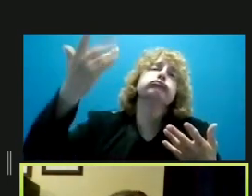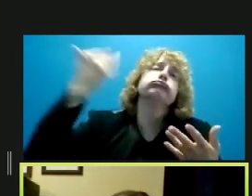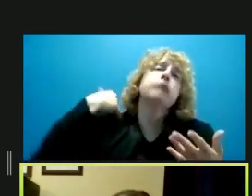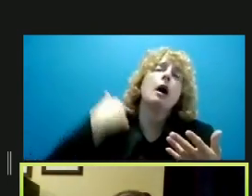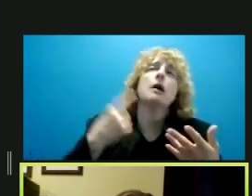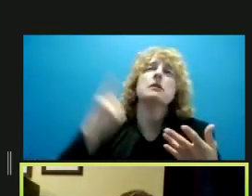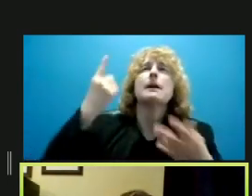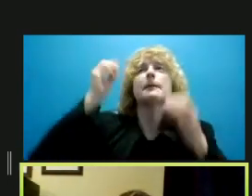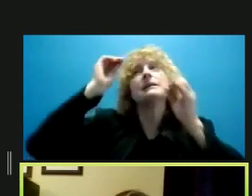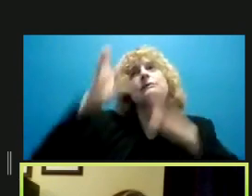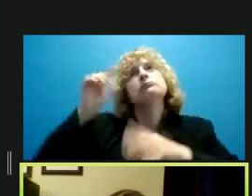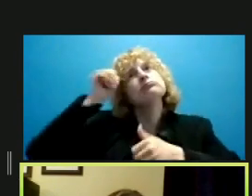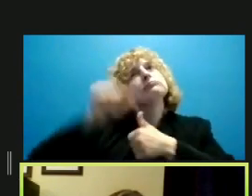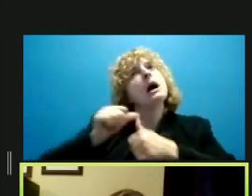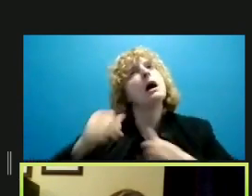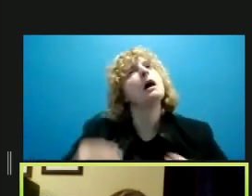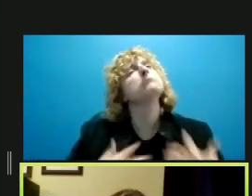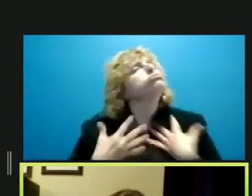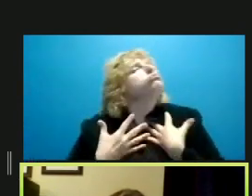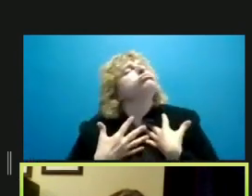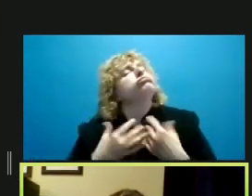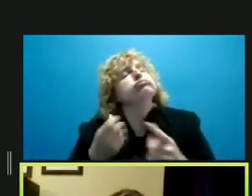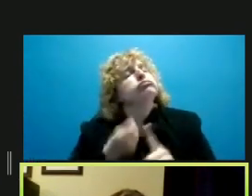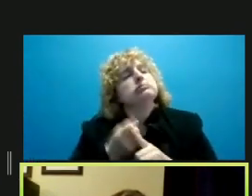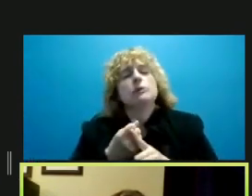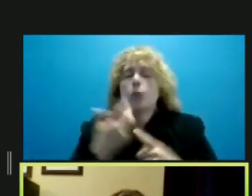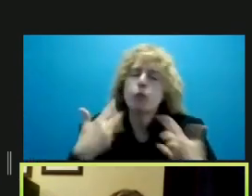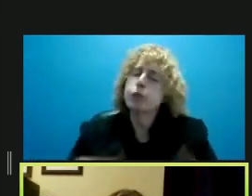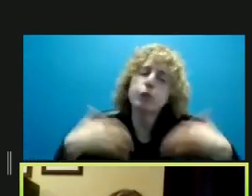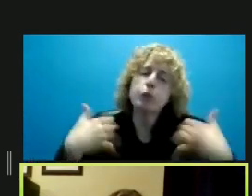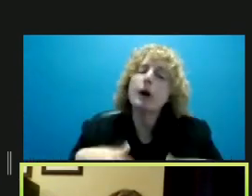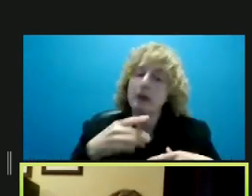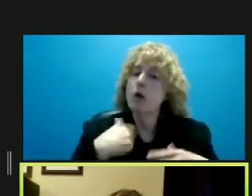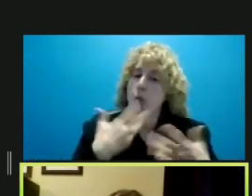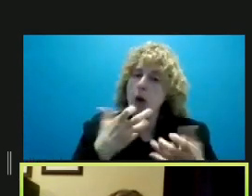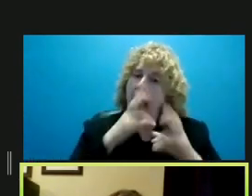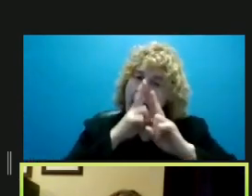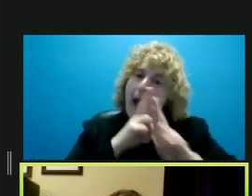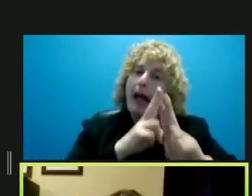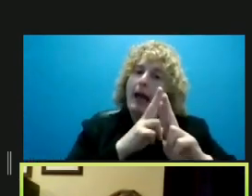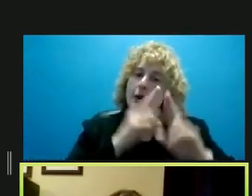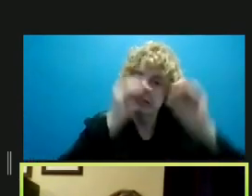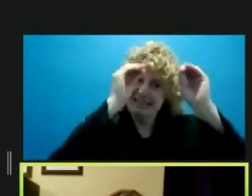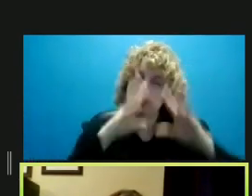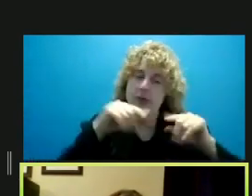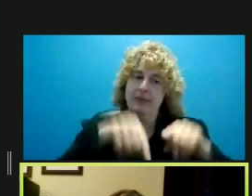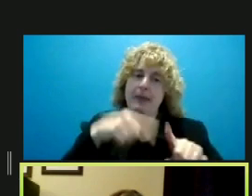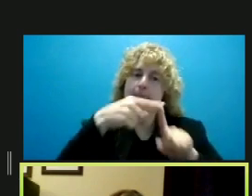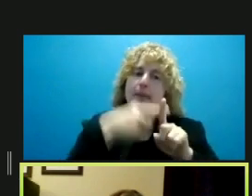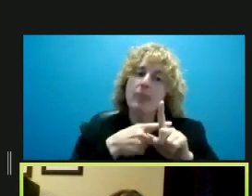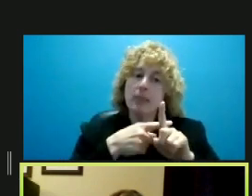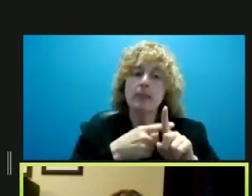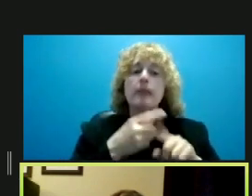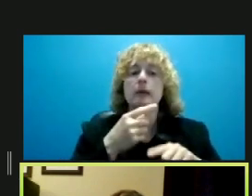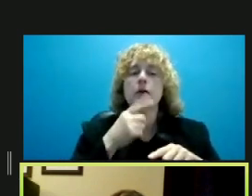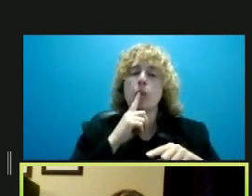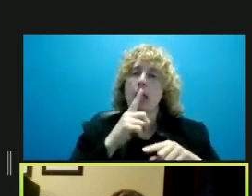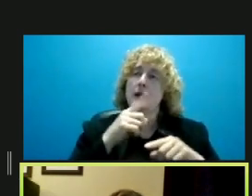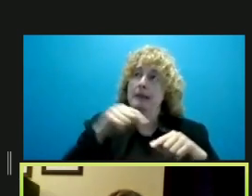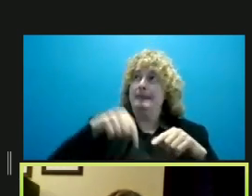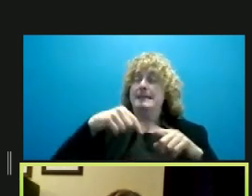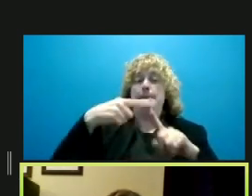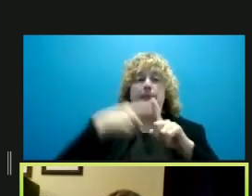you can be a student right now. But we really want to honor teachers this month during Teacher Appreciation Month.